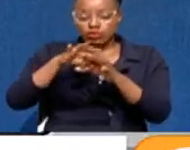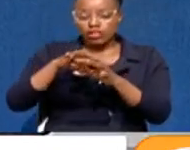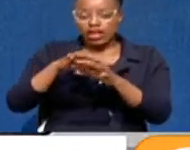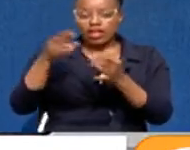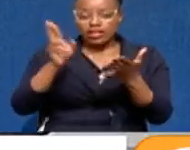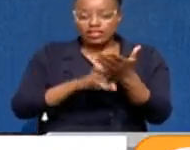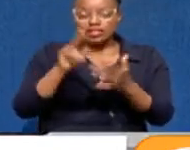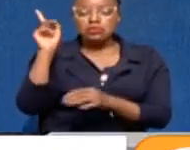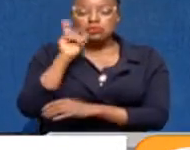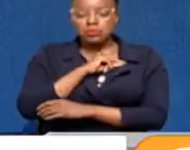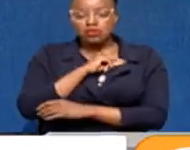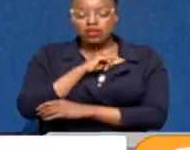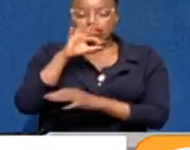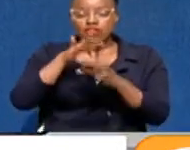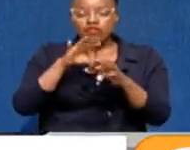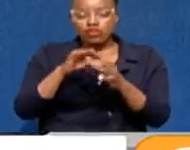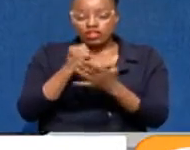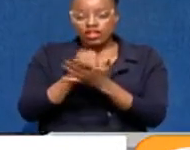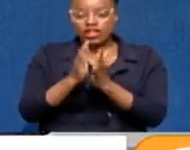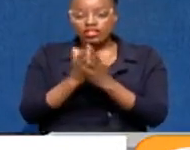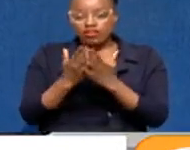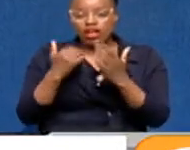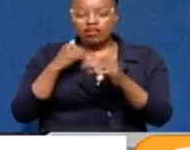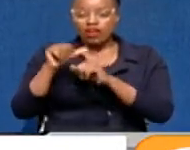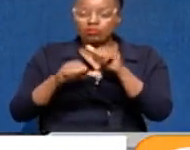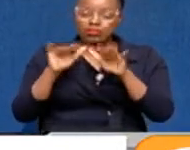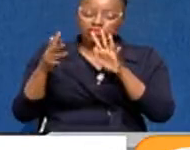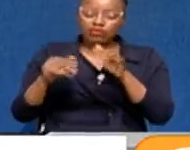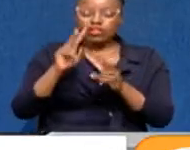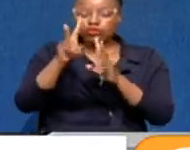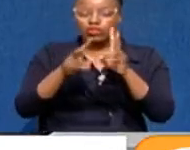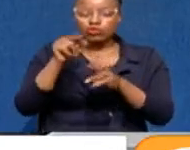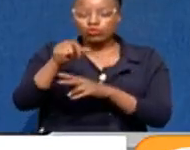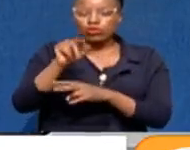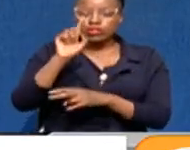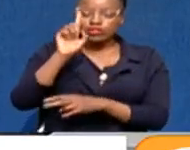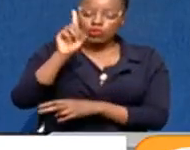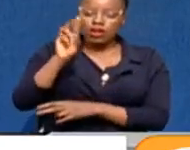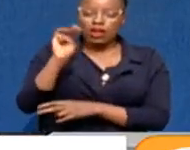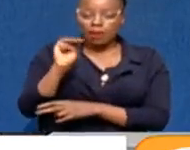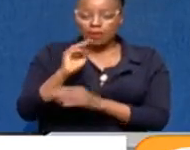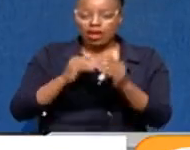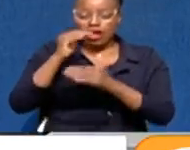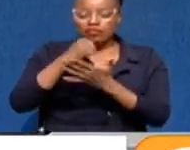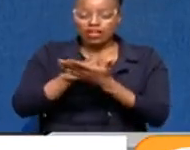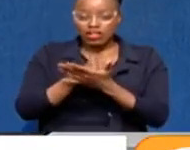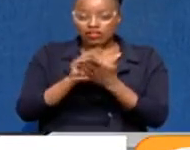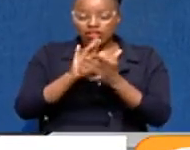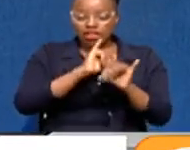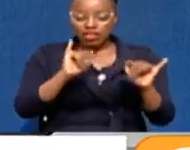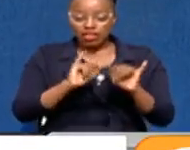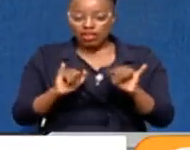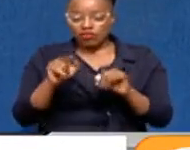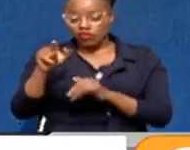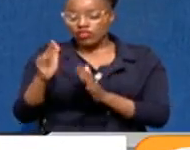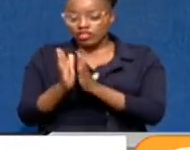drives concluded, the voter register numbers stand at about 22.1 million. After audit and cleanup of the